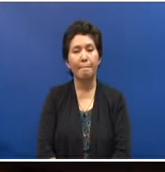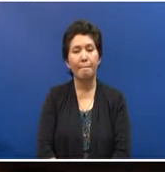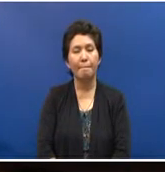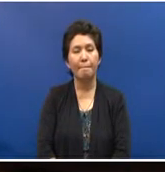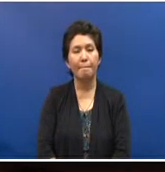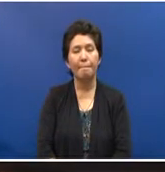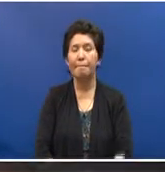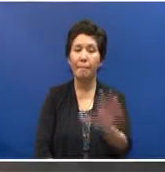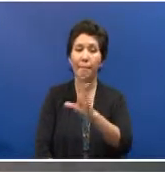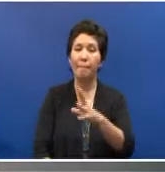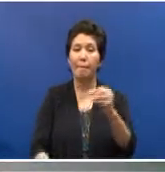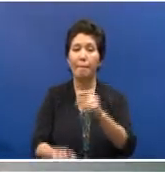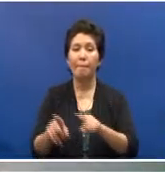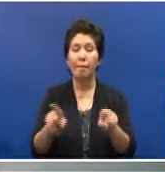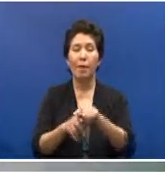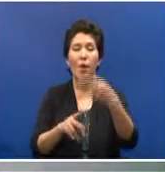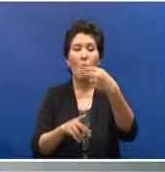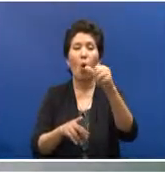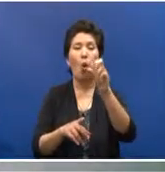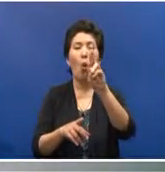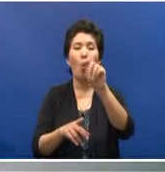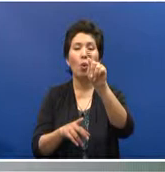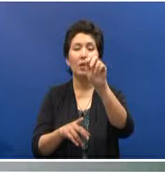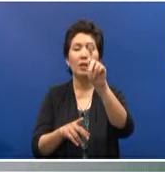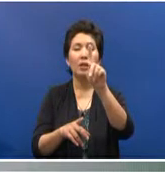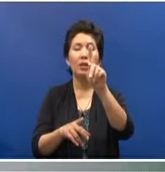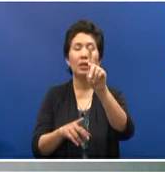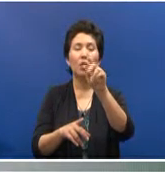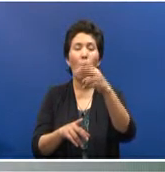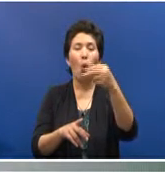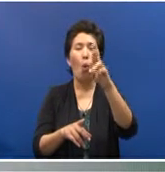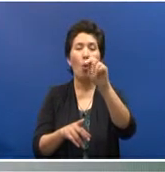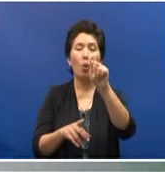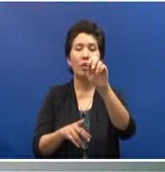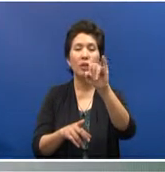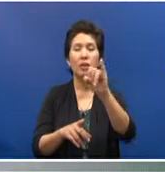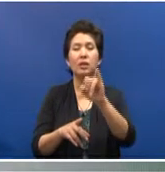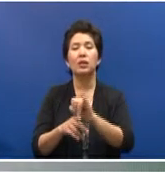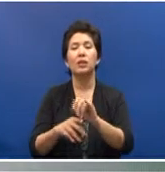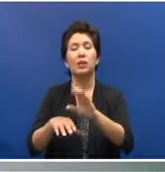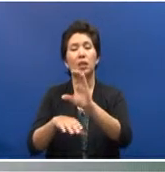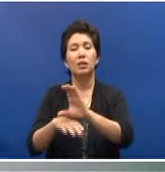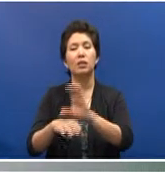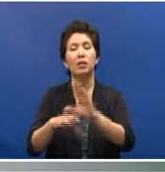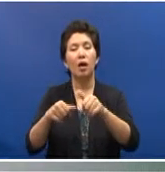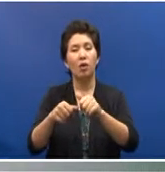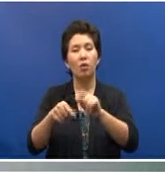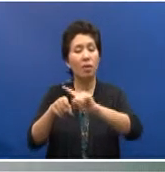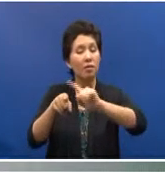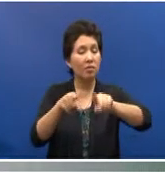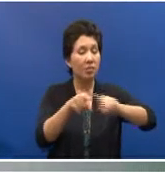Okay, and then the horticultural societies. Okay, we want to see now how they distribute their